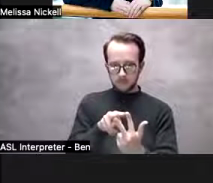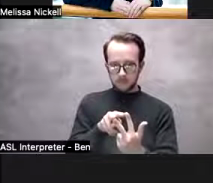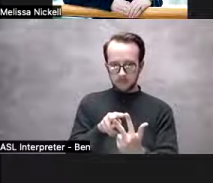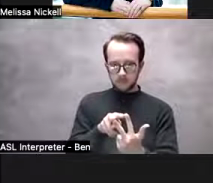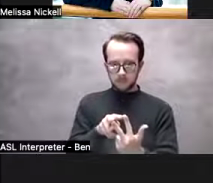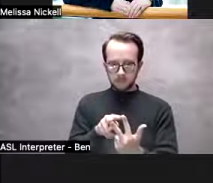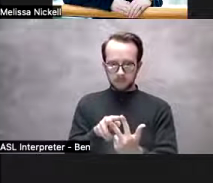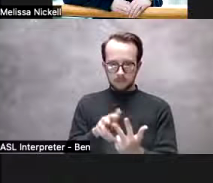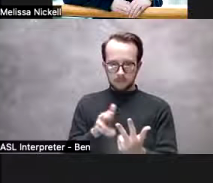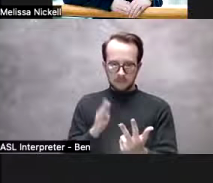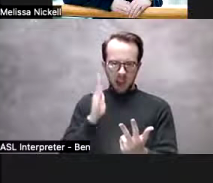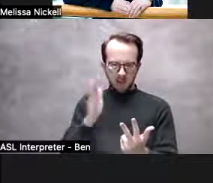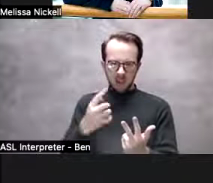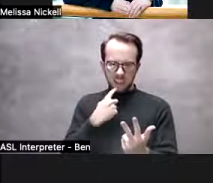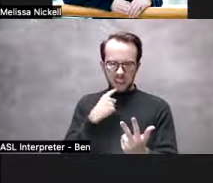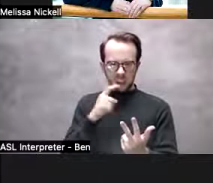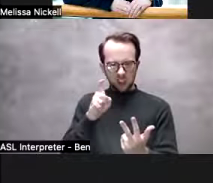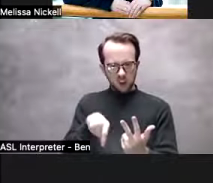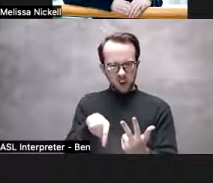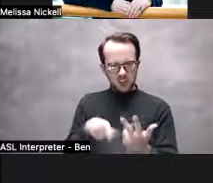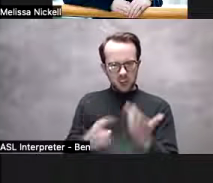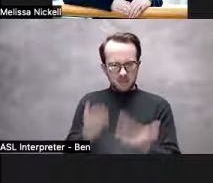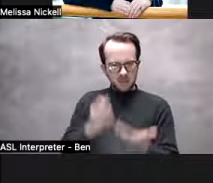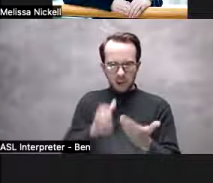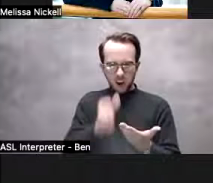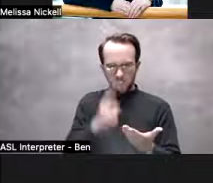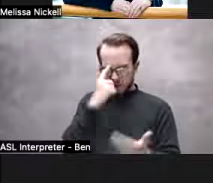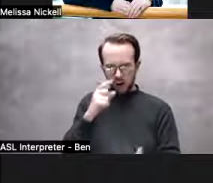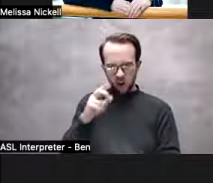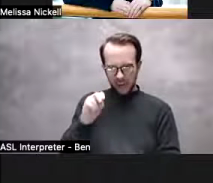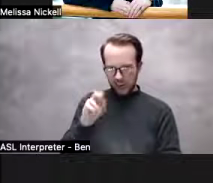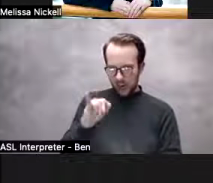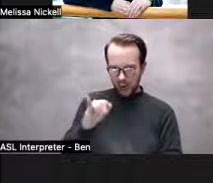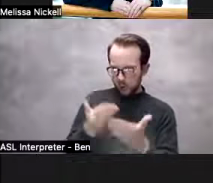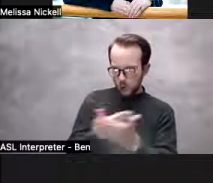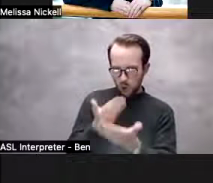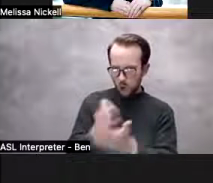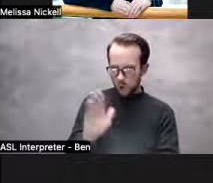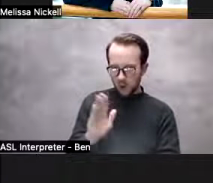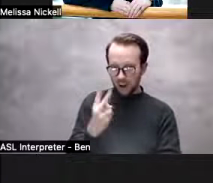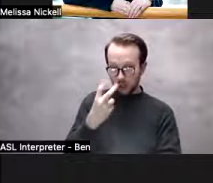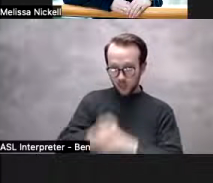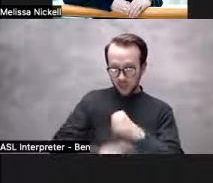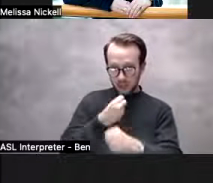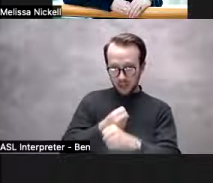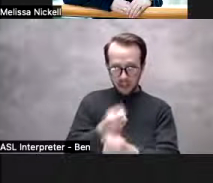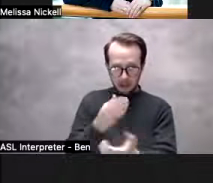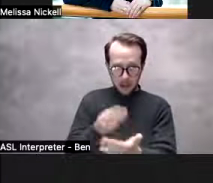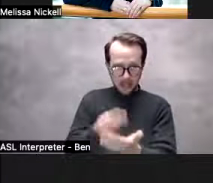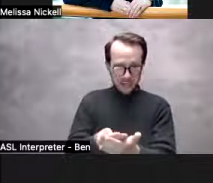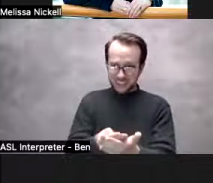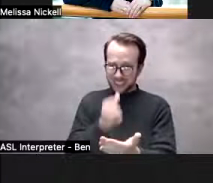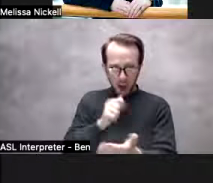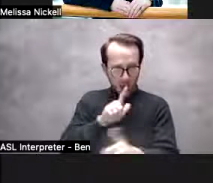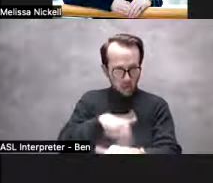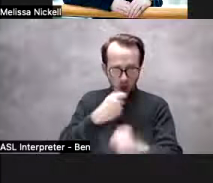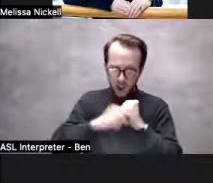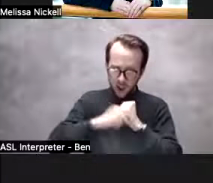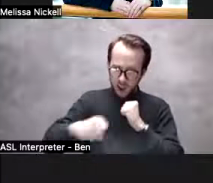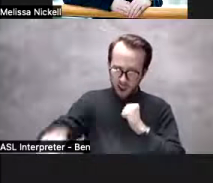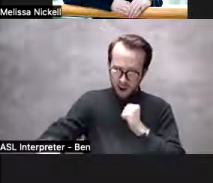be new investigators may not want to consider these is because 2 years of funding is not that long. It's nice if you can get a grant